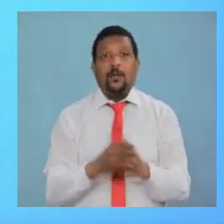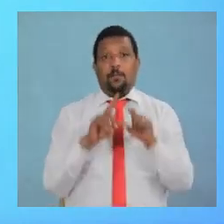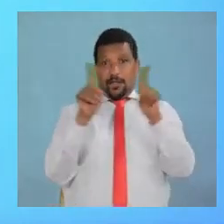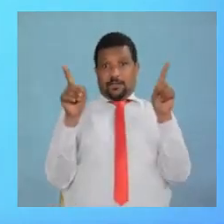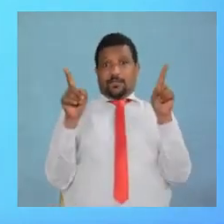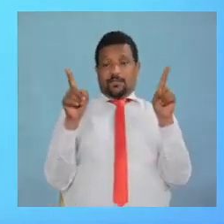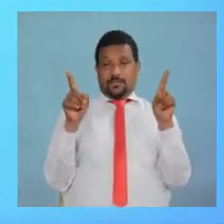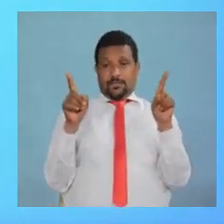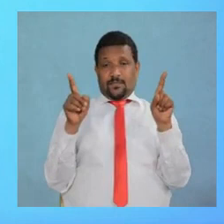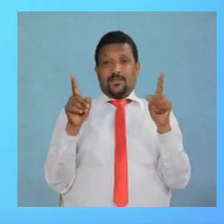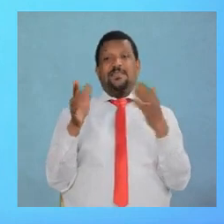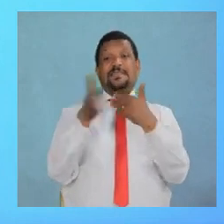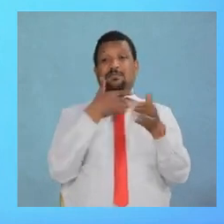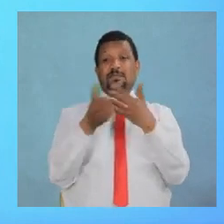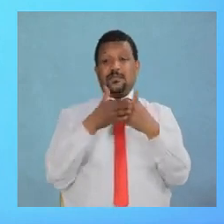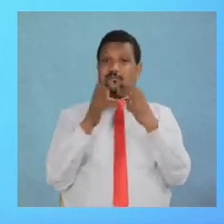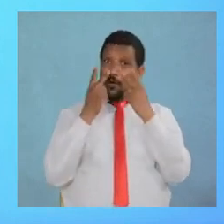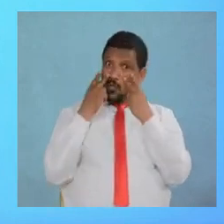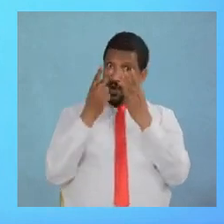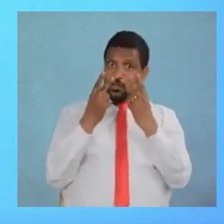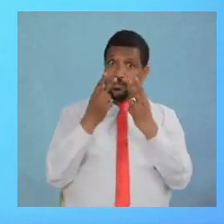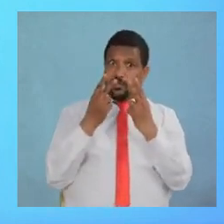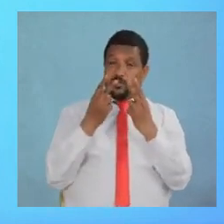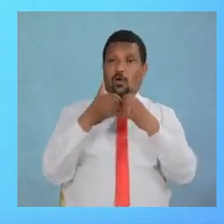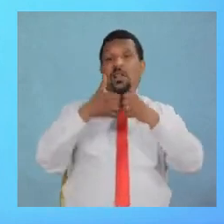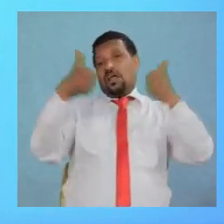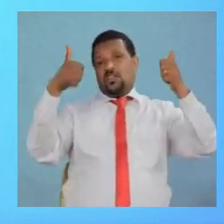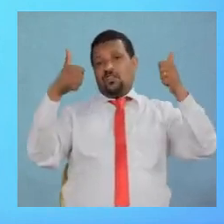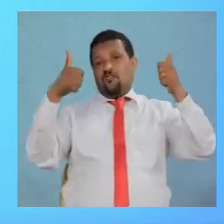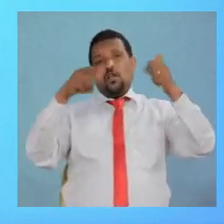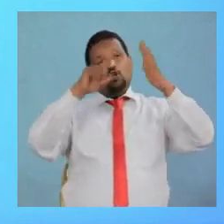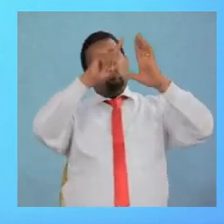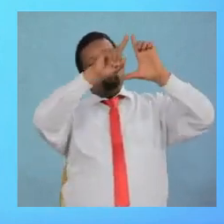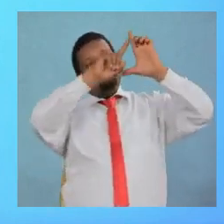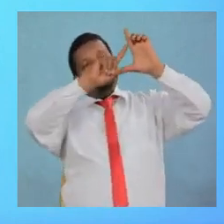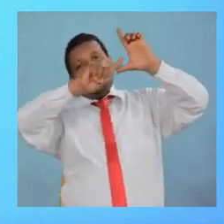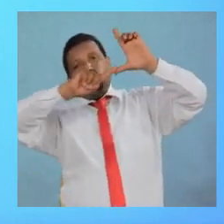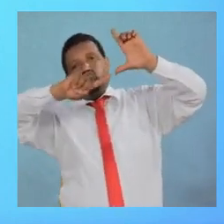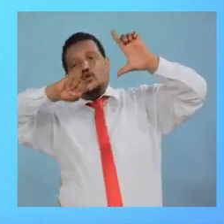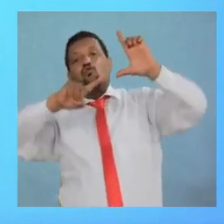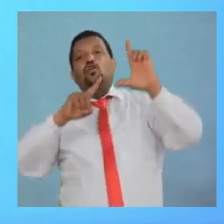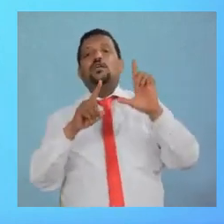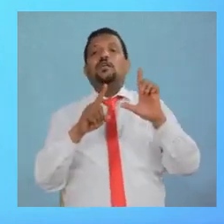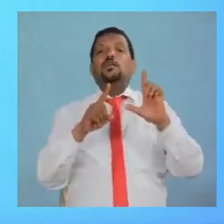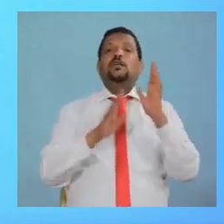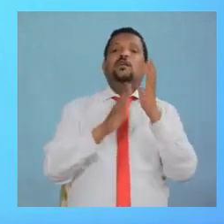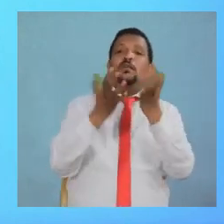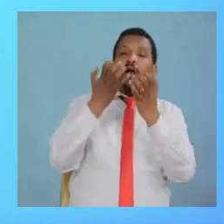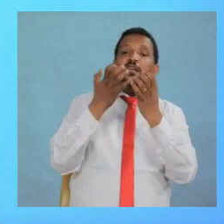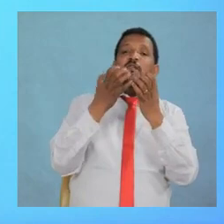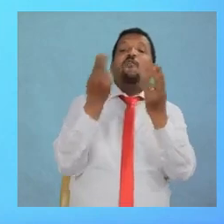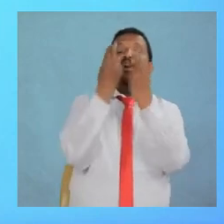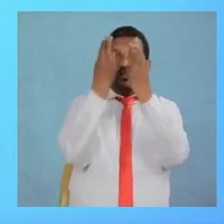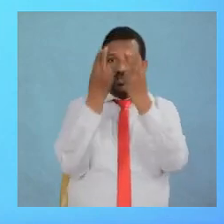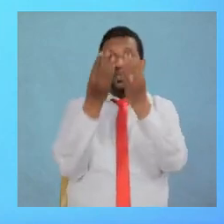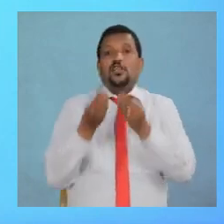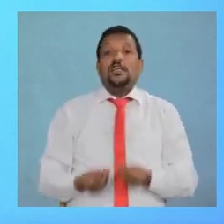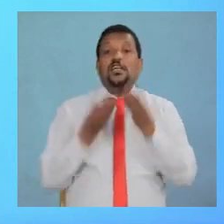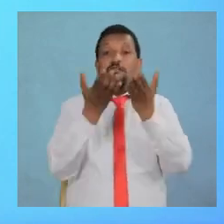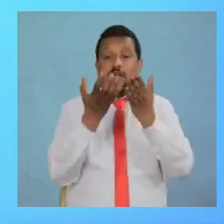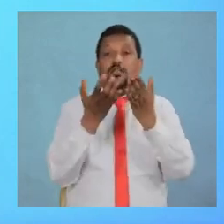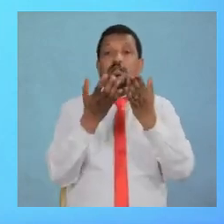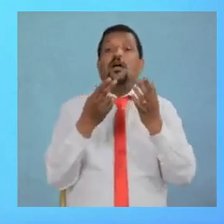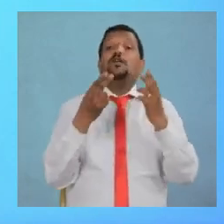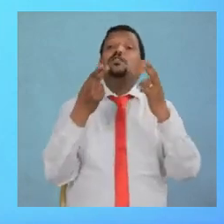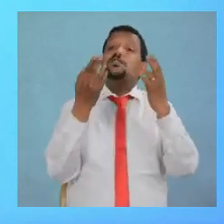But simply by watching, we can identify the slope of the demand function from the given demand function. How can we do it?